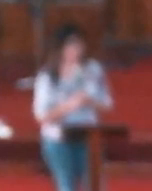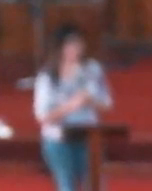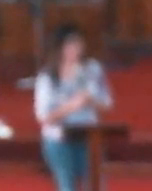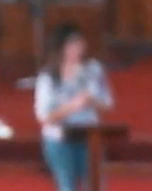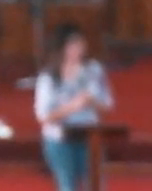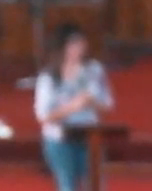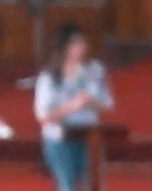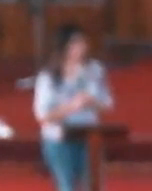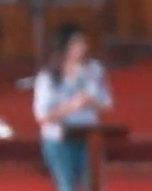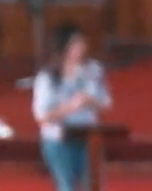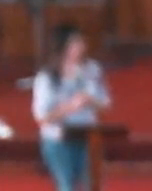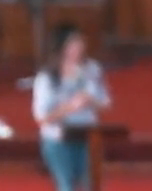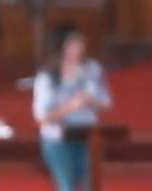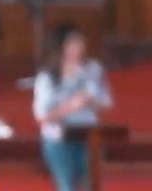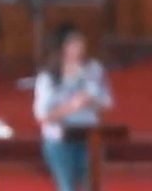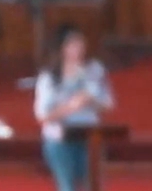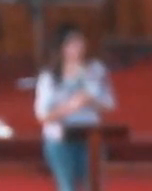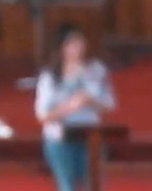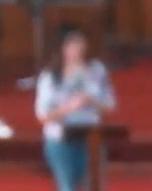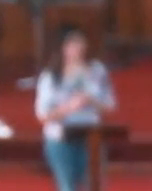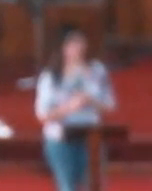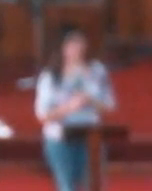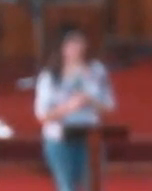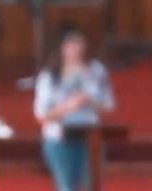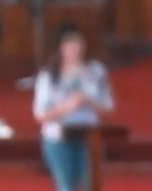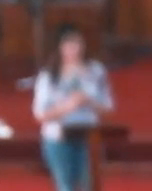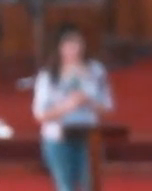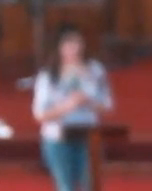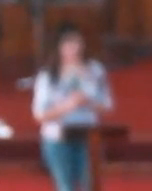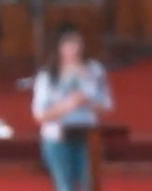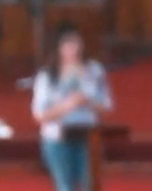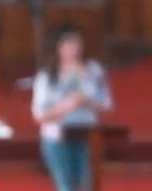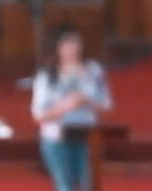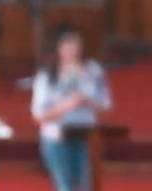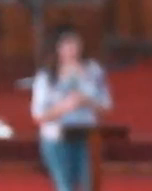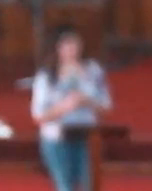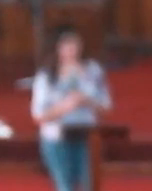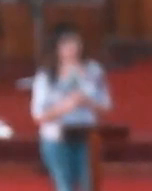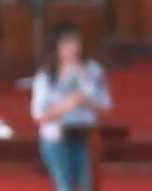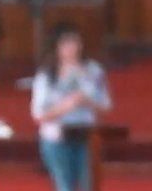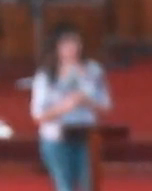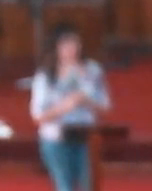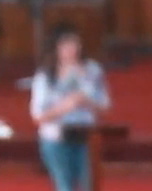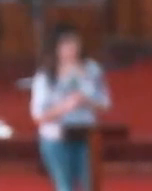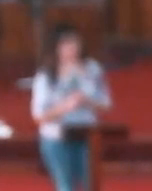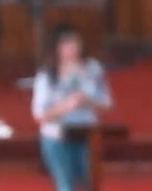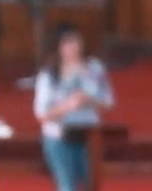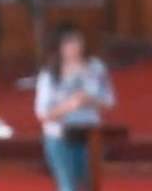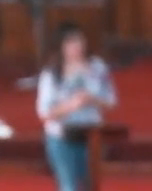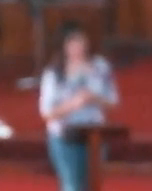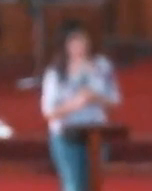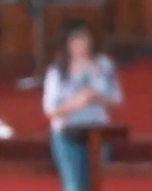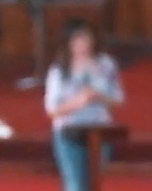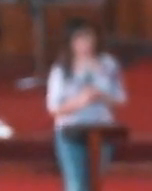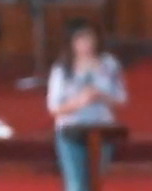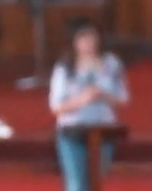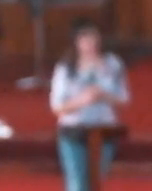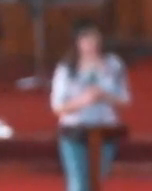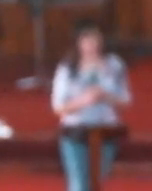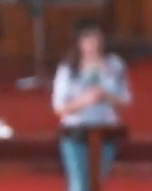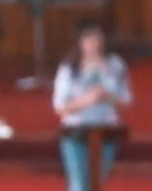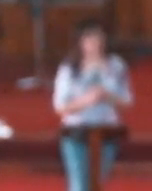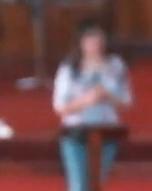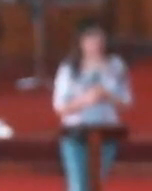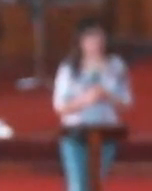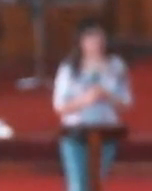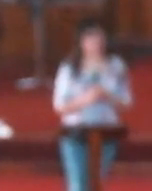pleasures. Y con la confesión positiva, mucha gente está buscando en su carne sus propios deseos, proclamar y decretar